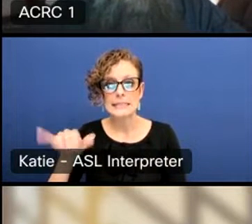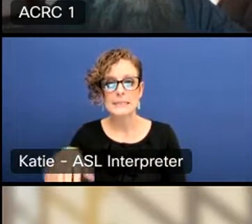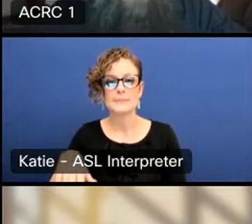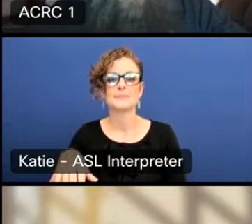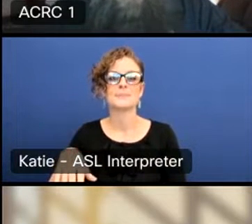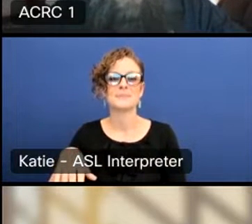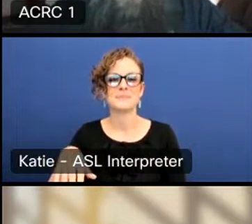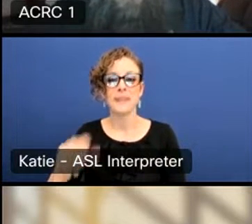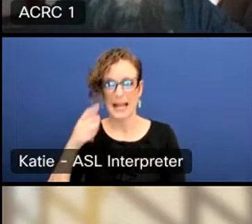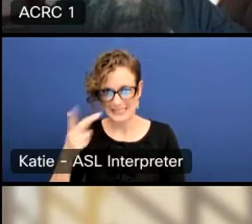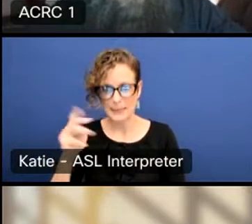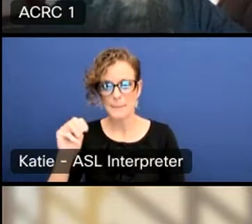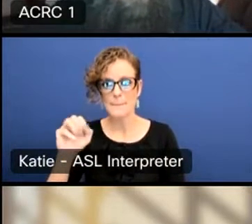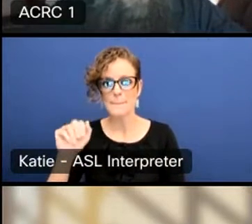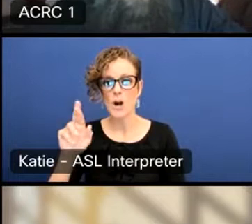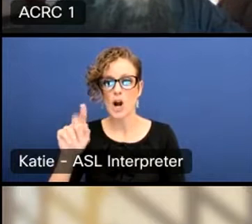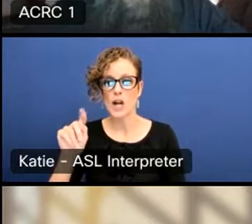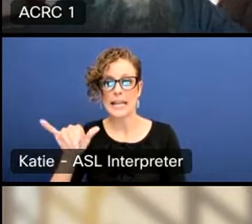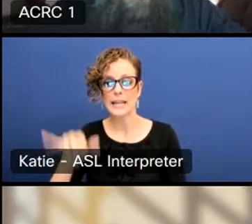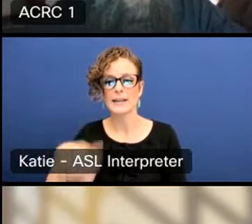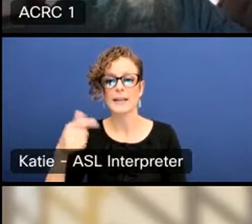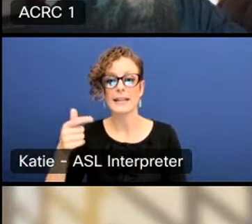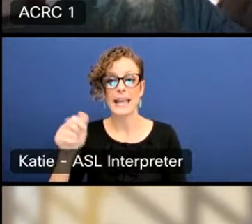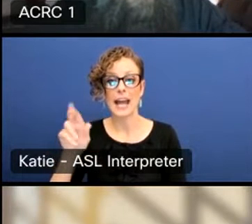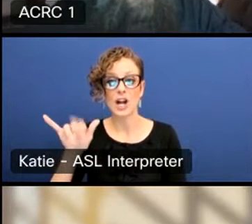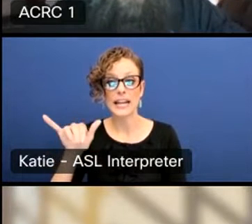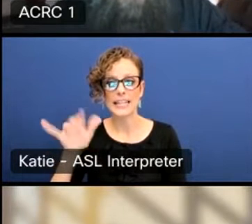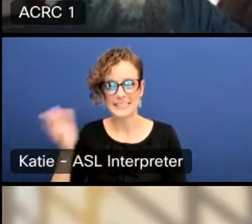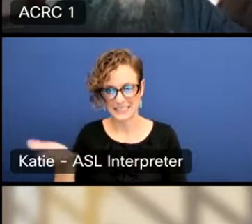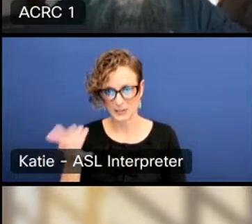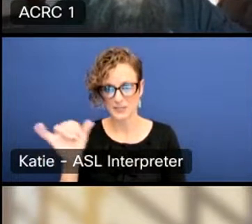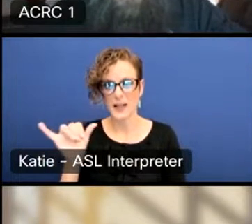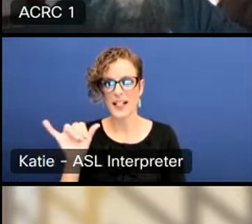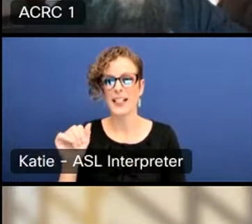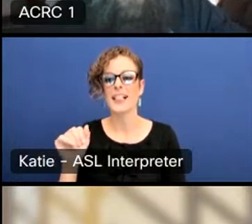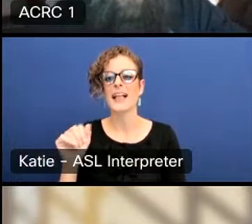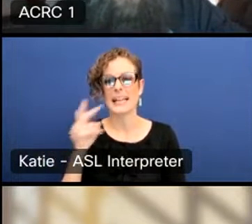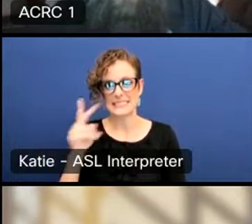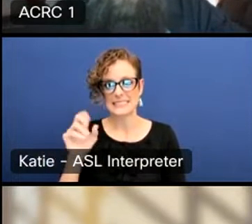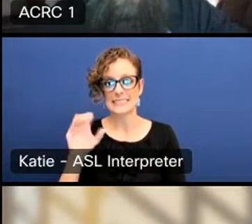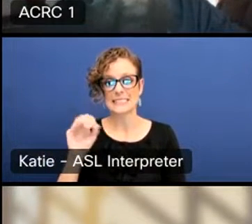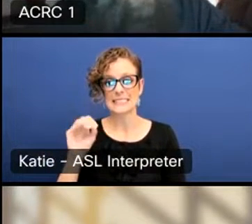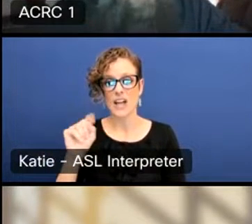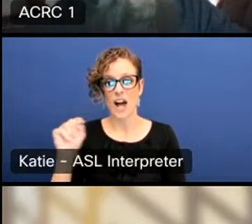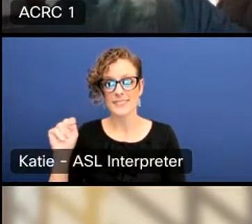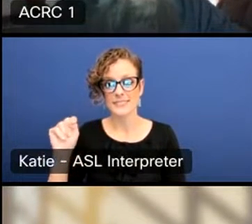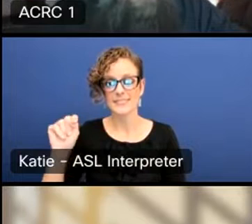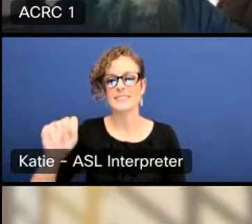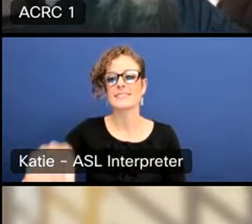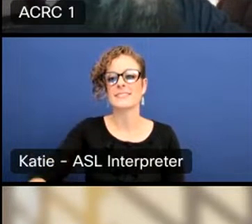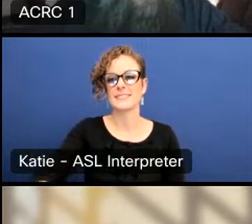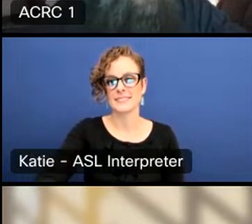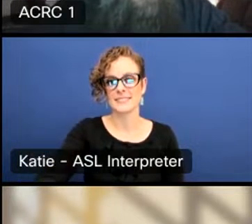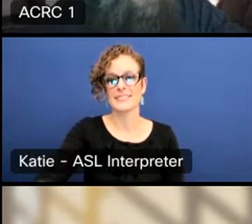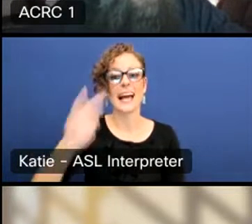I see Marty and Gary here as well, and I see Scott there, and